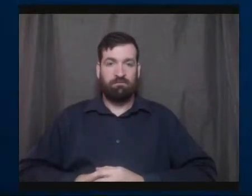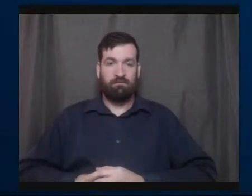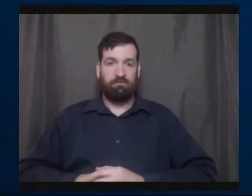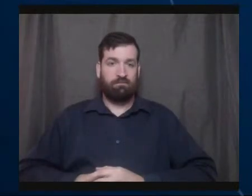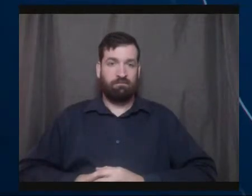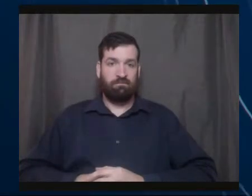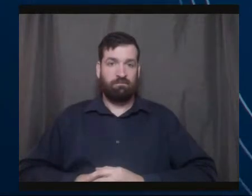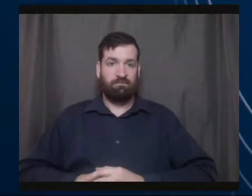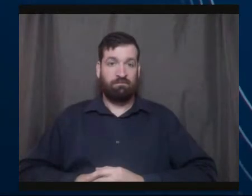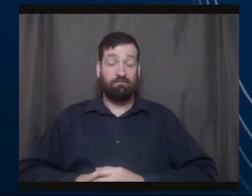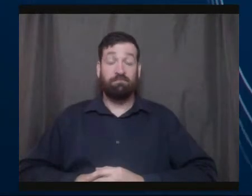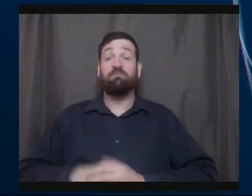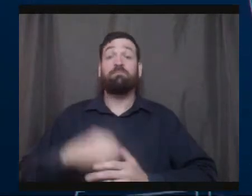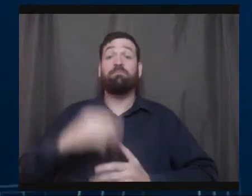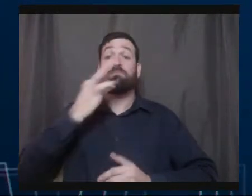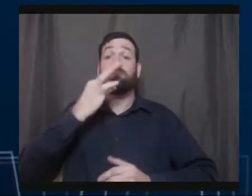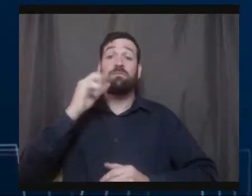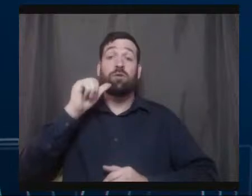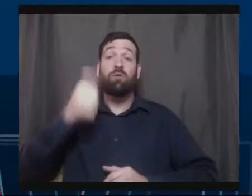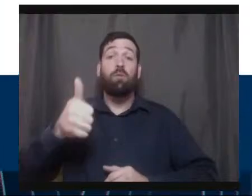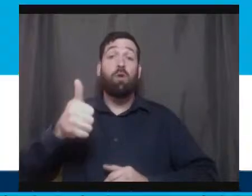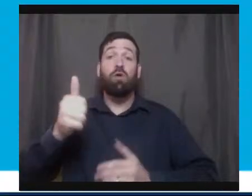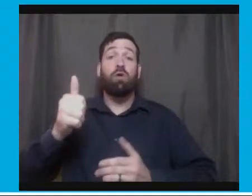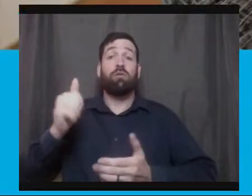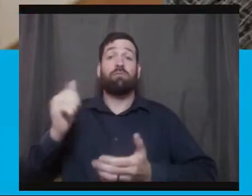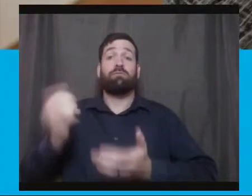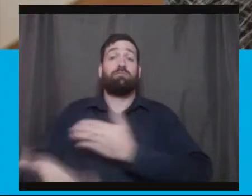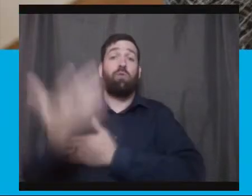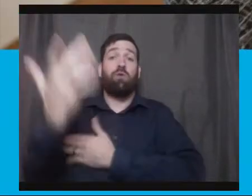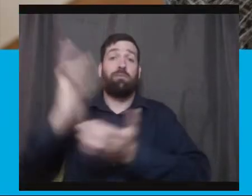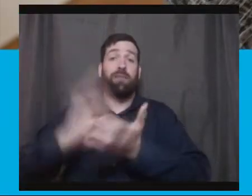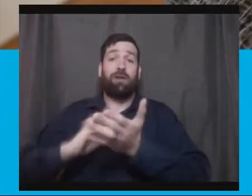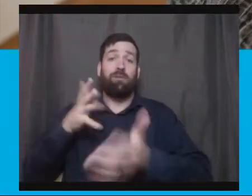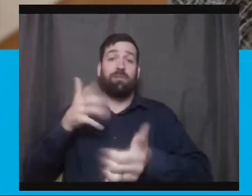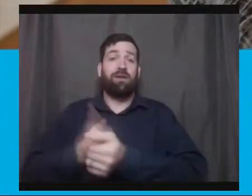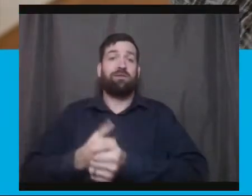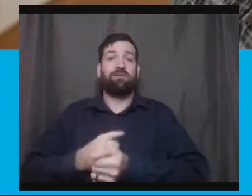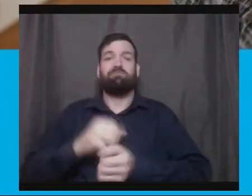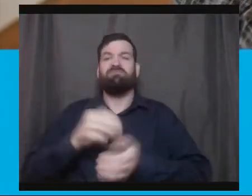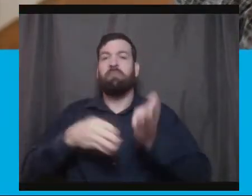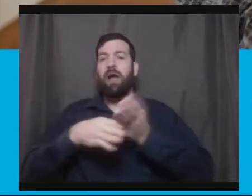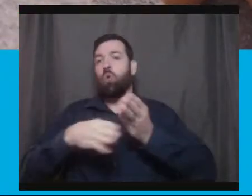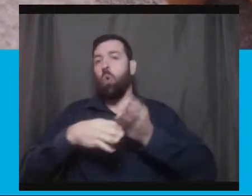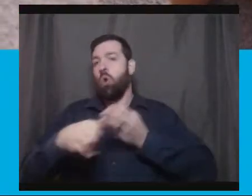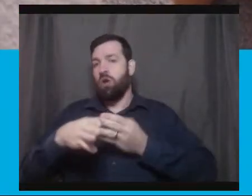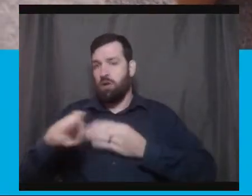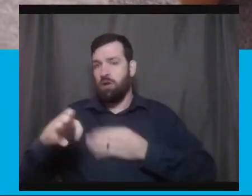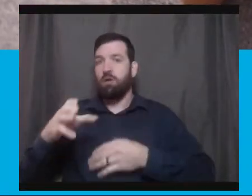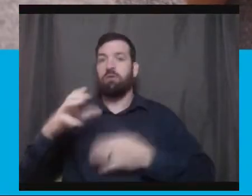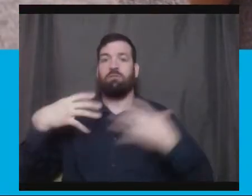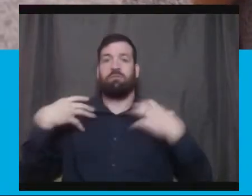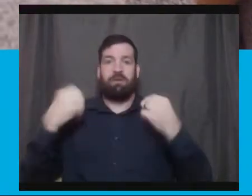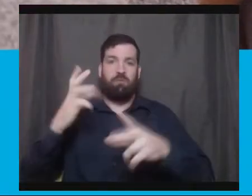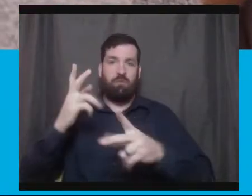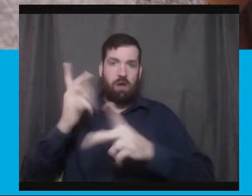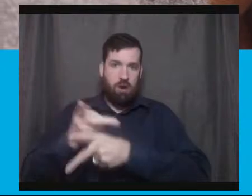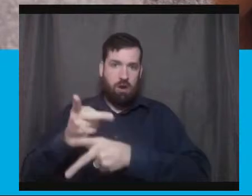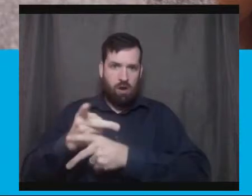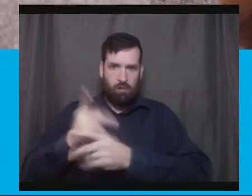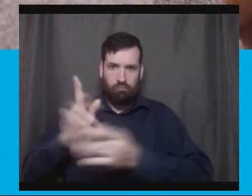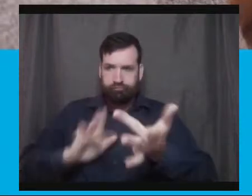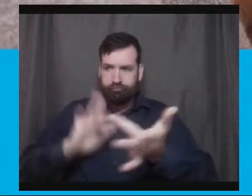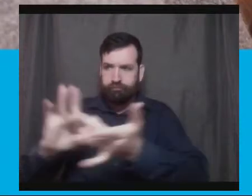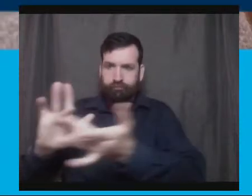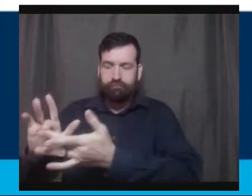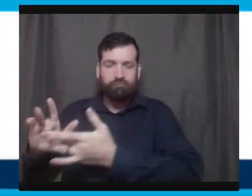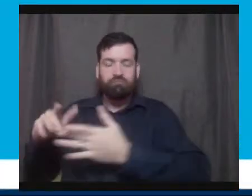Coming up tomorrow on the Morning Medical Update, we talk minority health care, what's being done to reach those underserved when it comes to basic